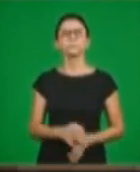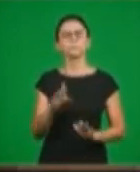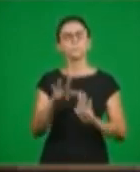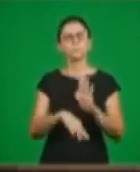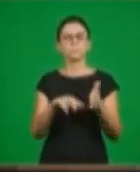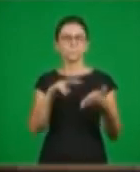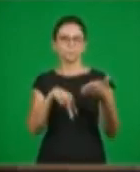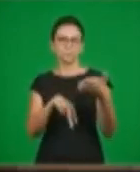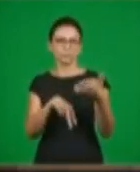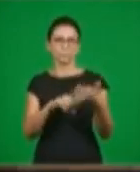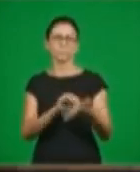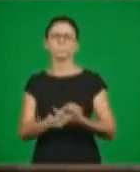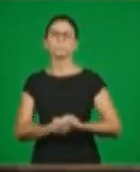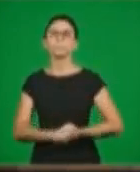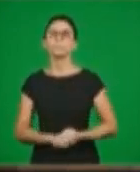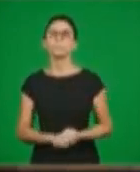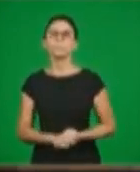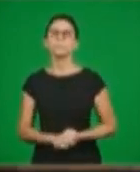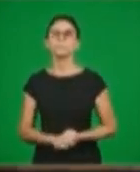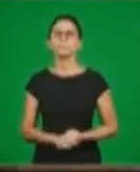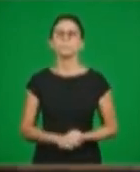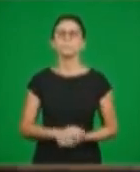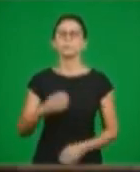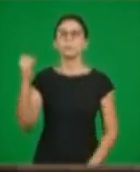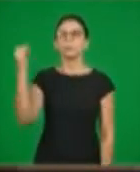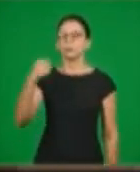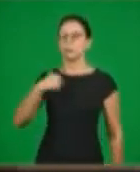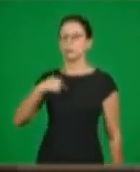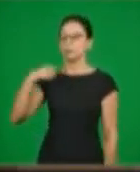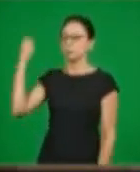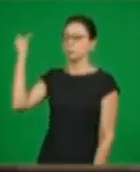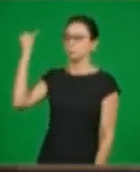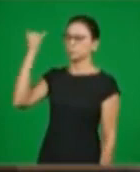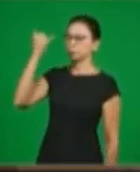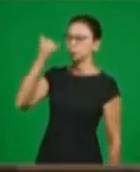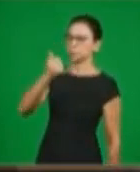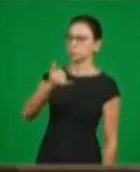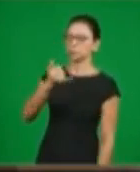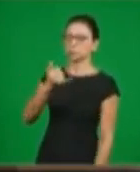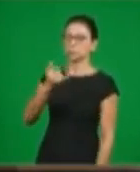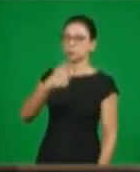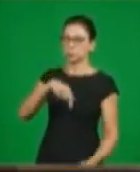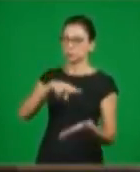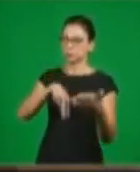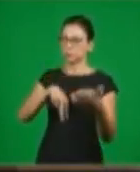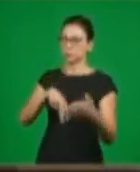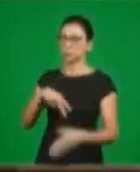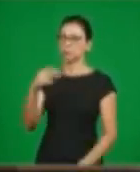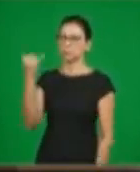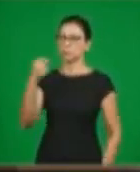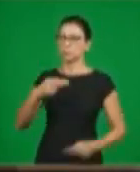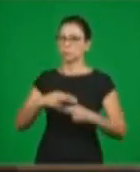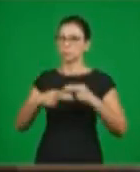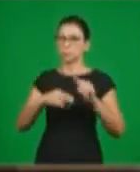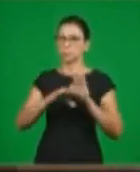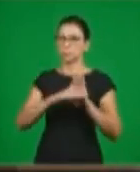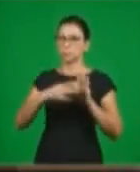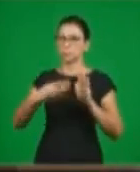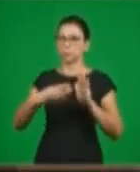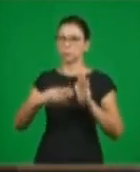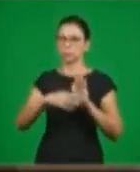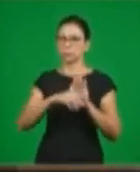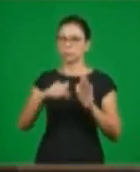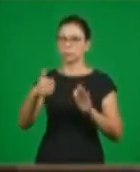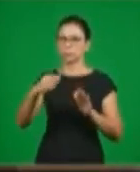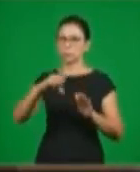Let's go to read the verse with me. And then I said, it was Nehemiah